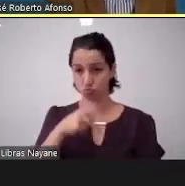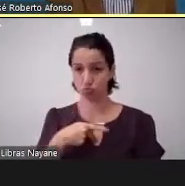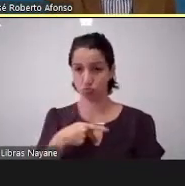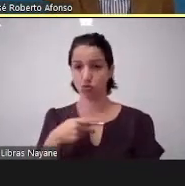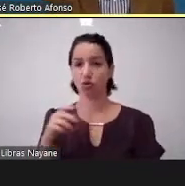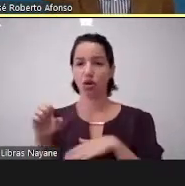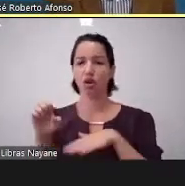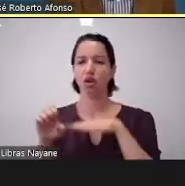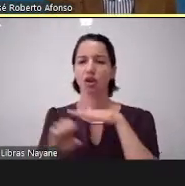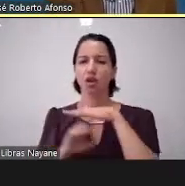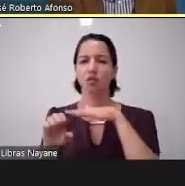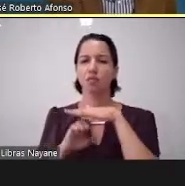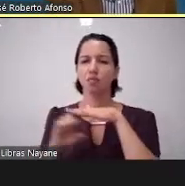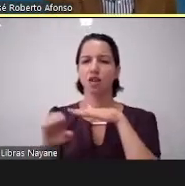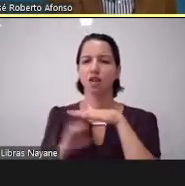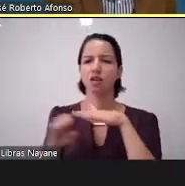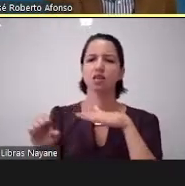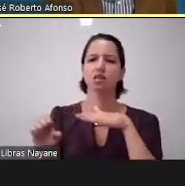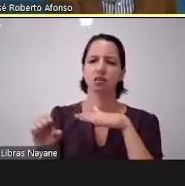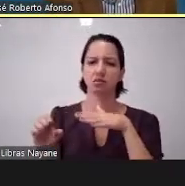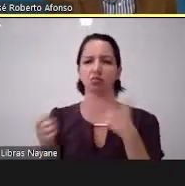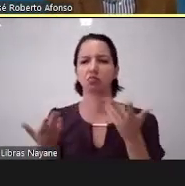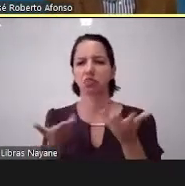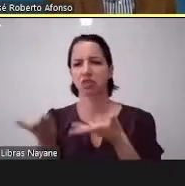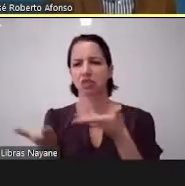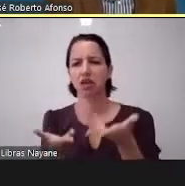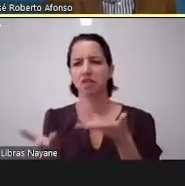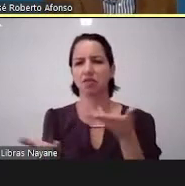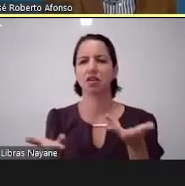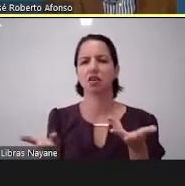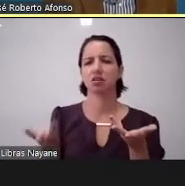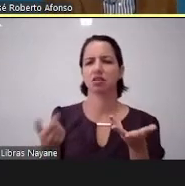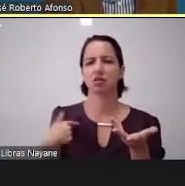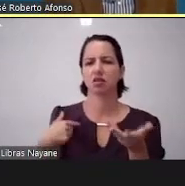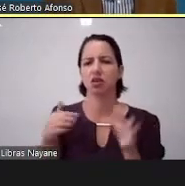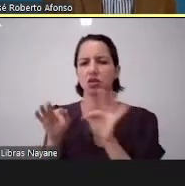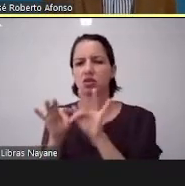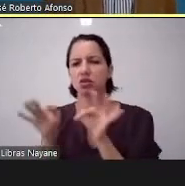own jobs and work in